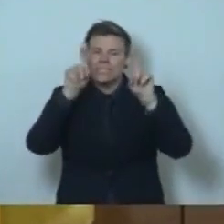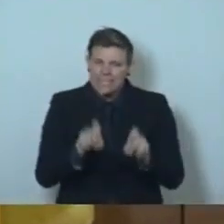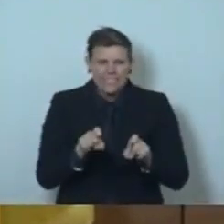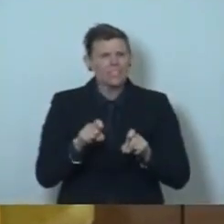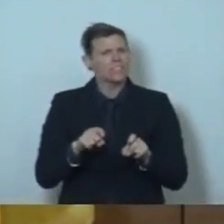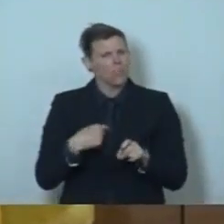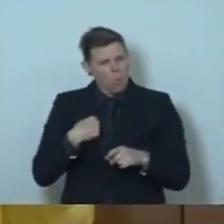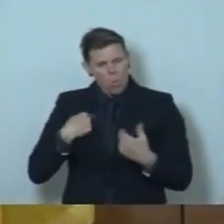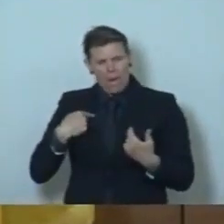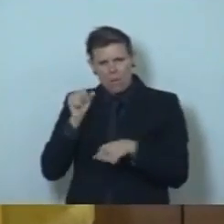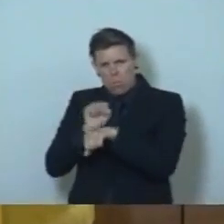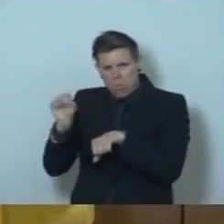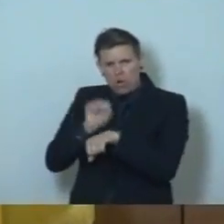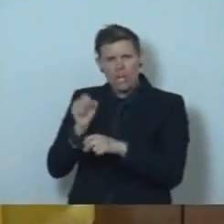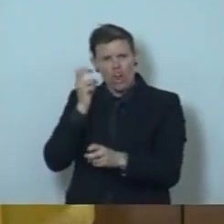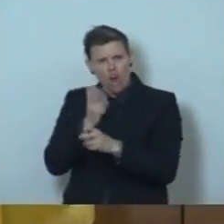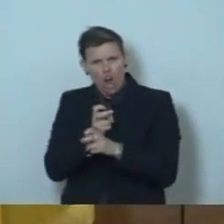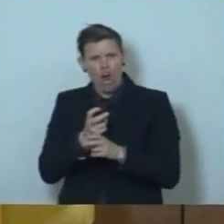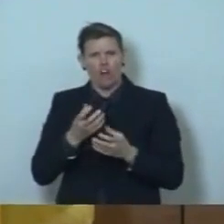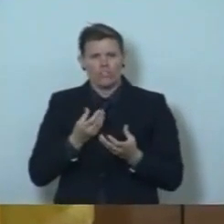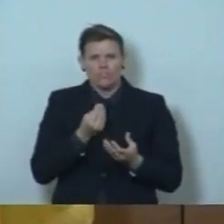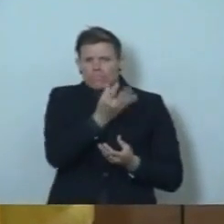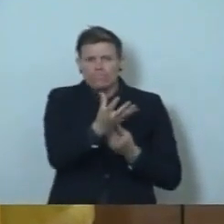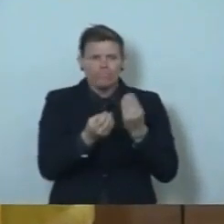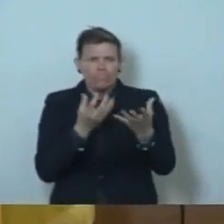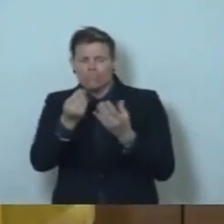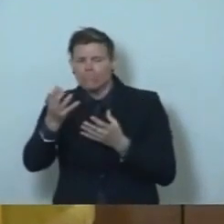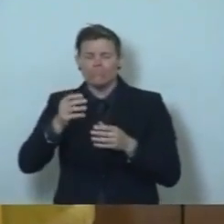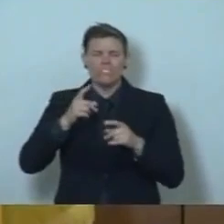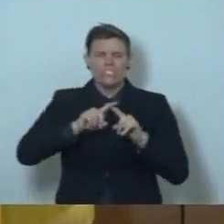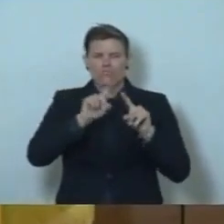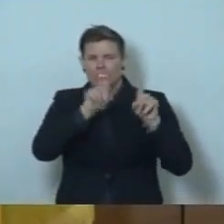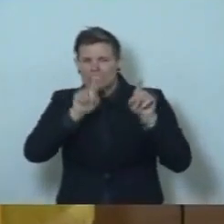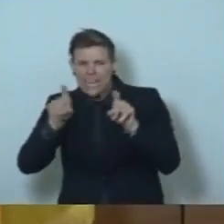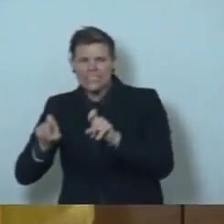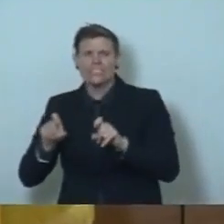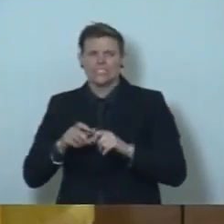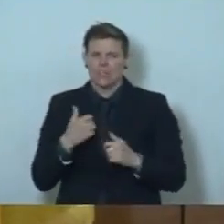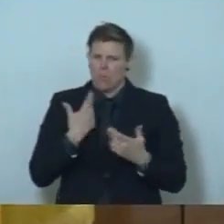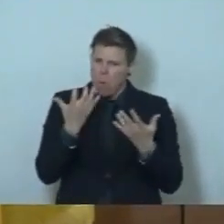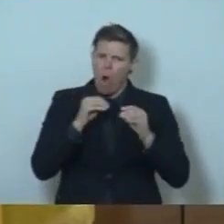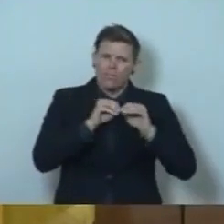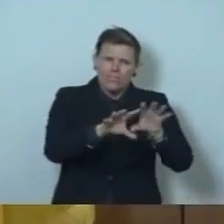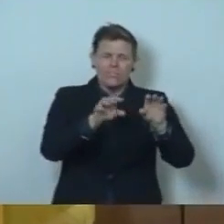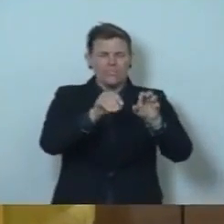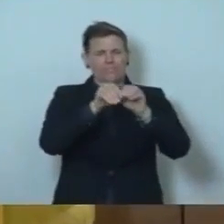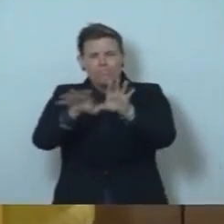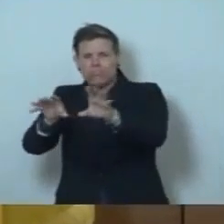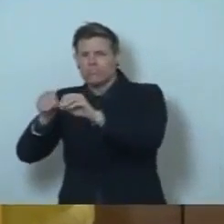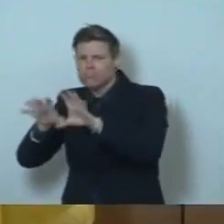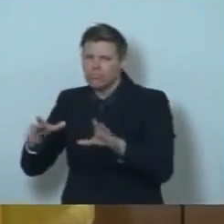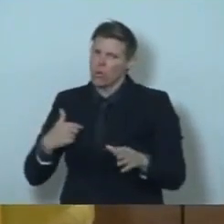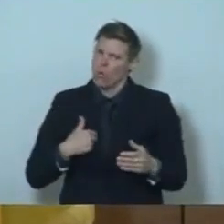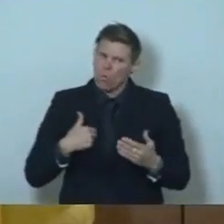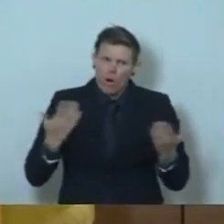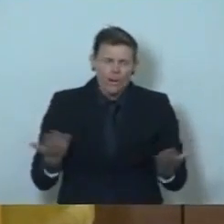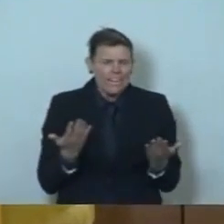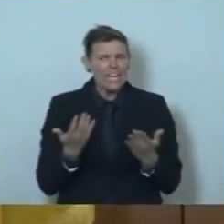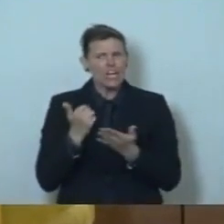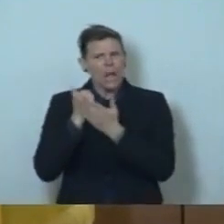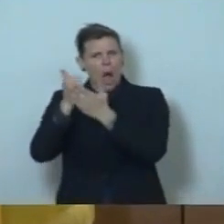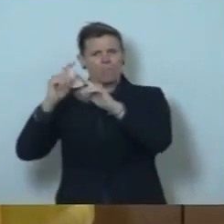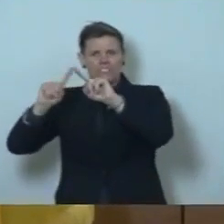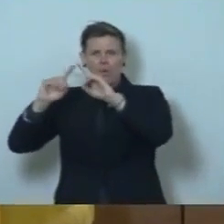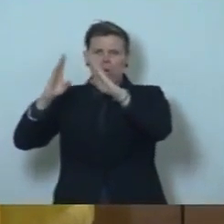to have local elected officials also work on getting the message out. We are present in many communities, and